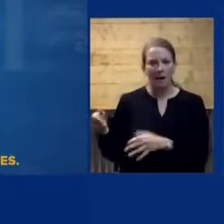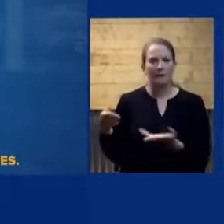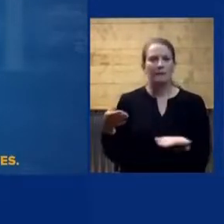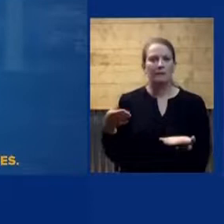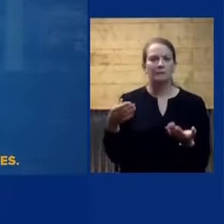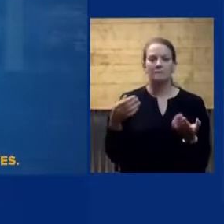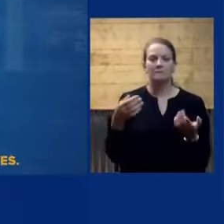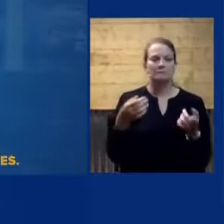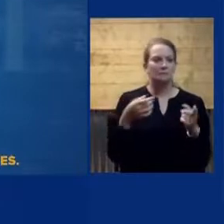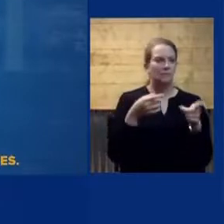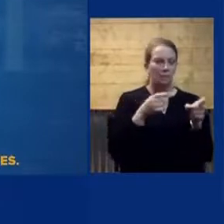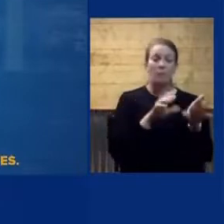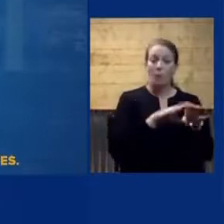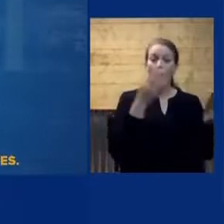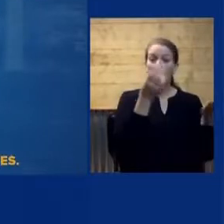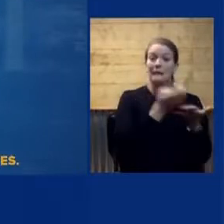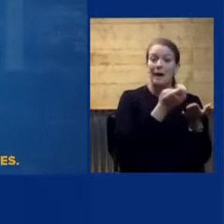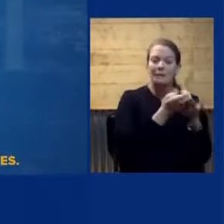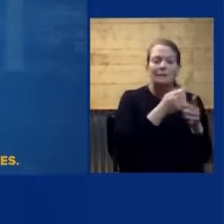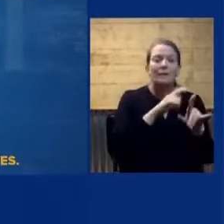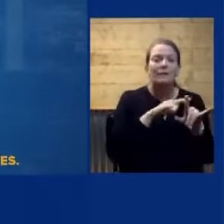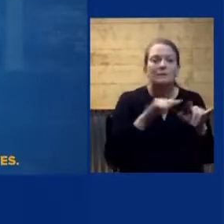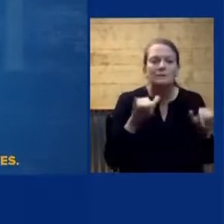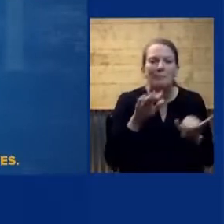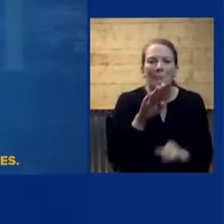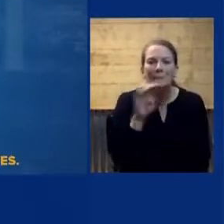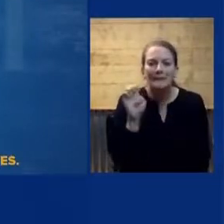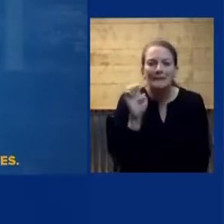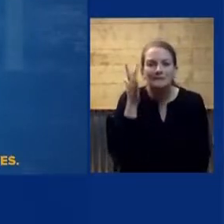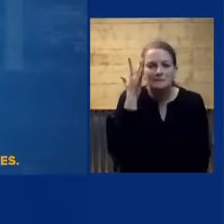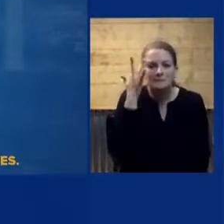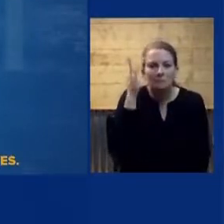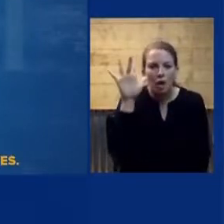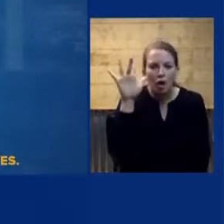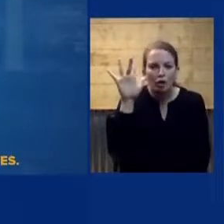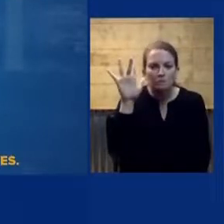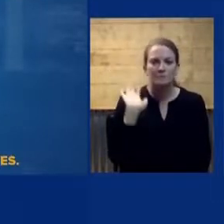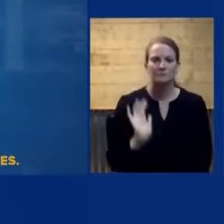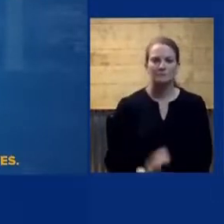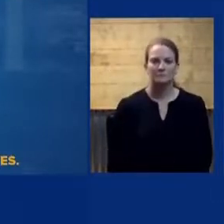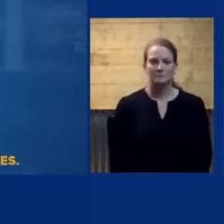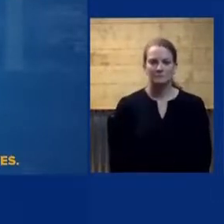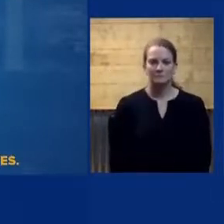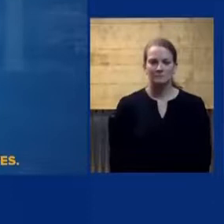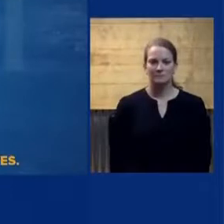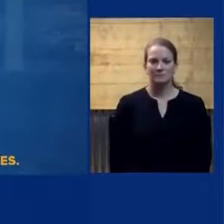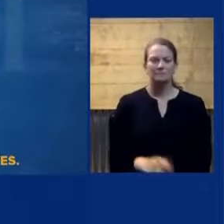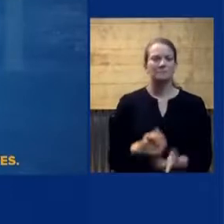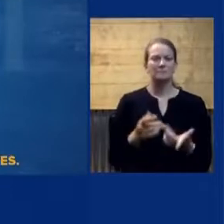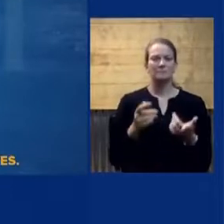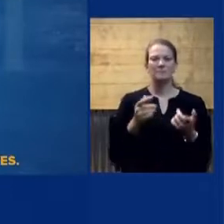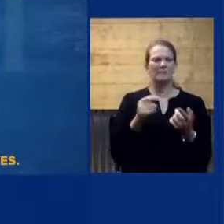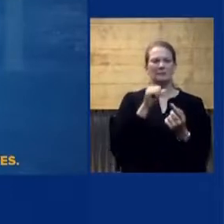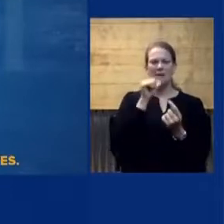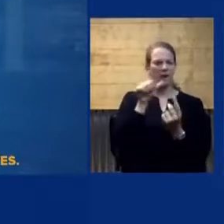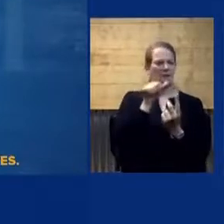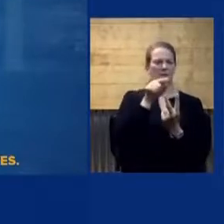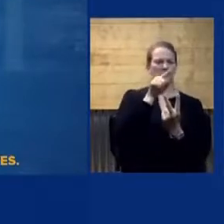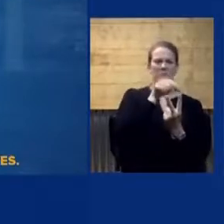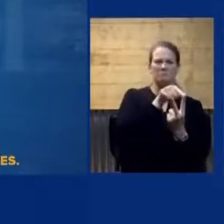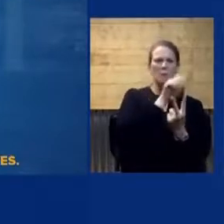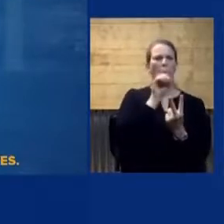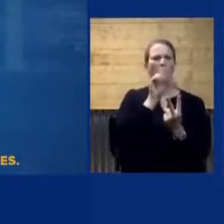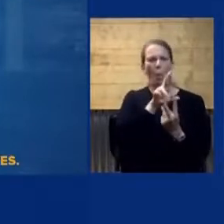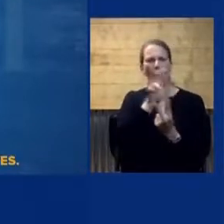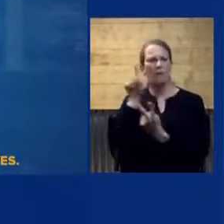But reopen the economy and be smart about the way you're reopening. It wasn't binary. It wasn't